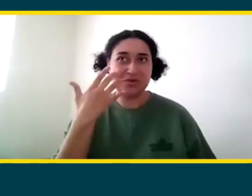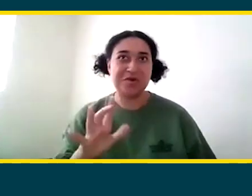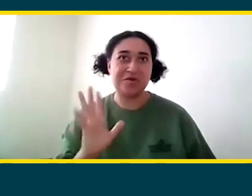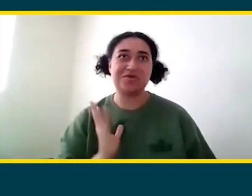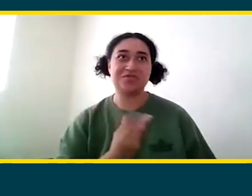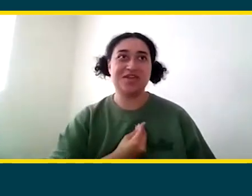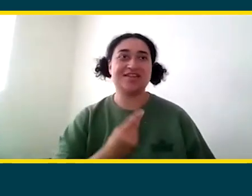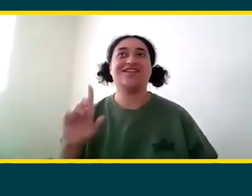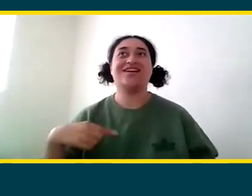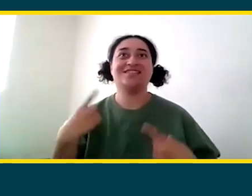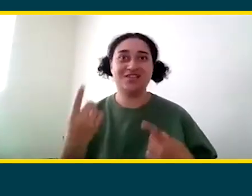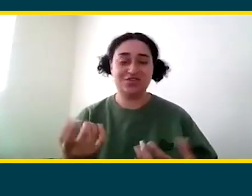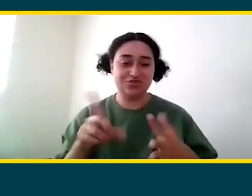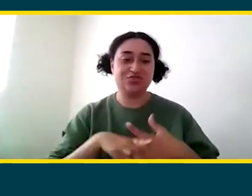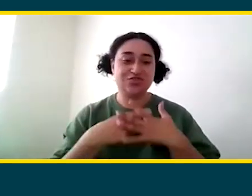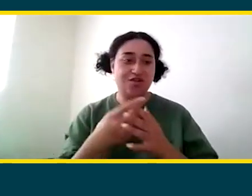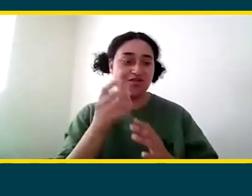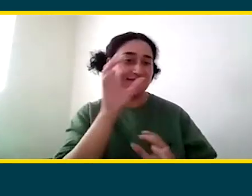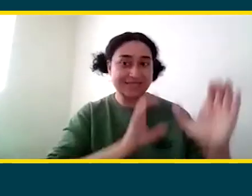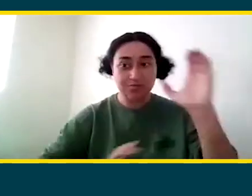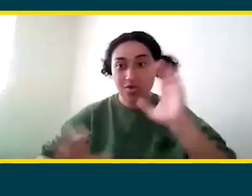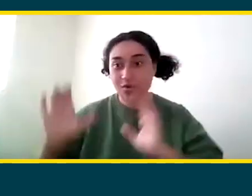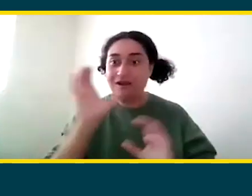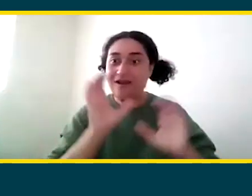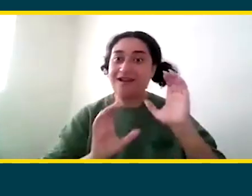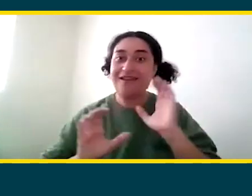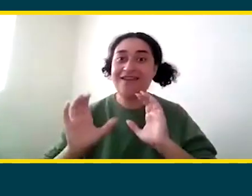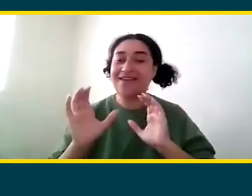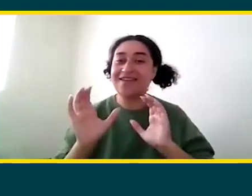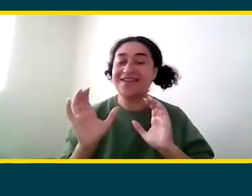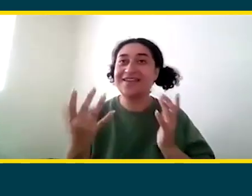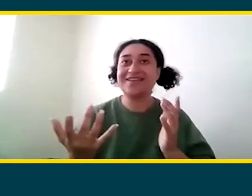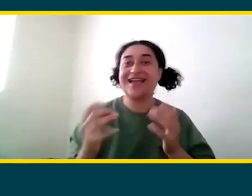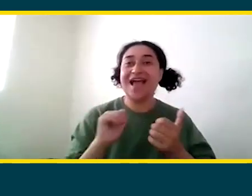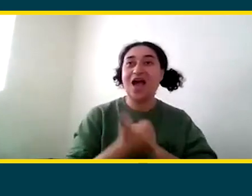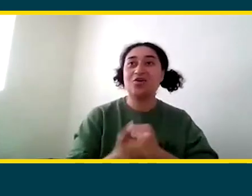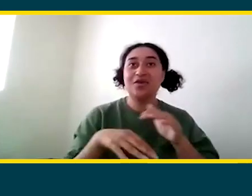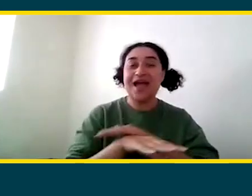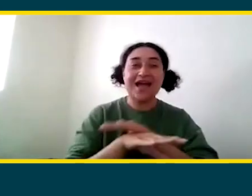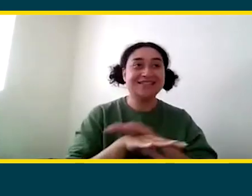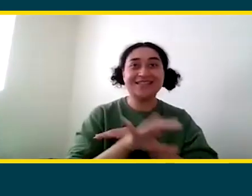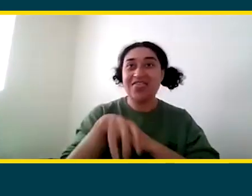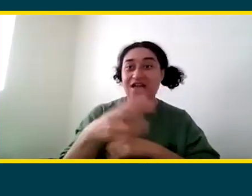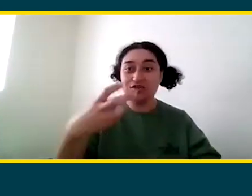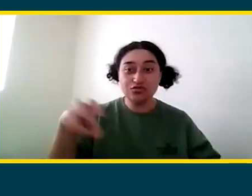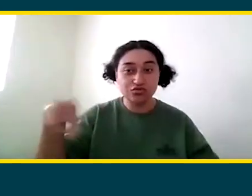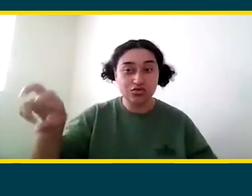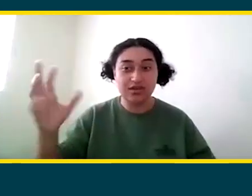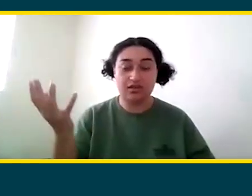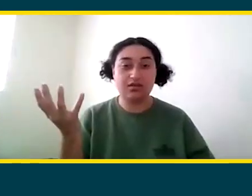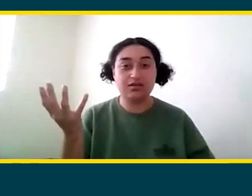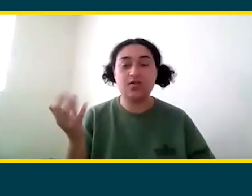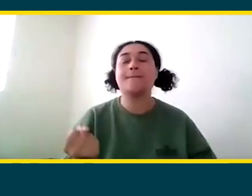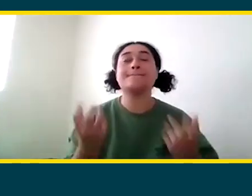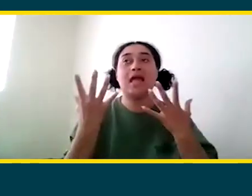start exploring. And if it's just to trans people, but you don't see yourself as trans, how do you get access to that journey? And there are